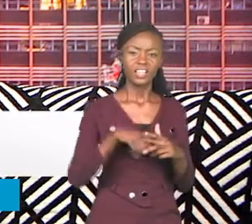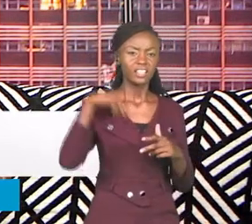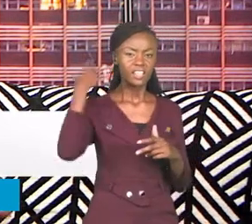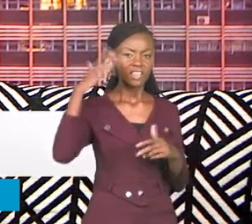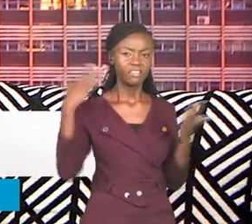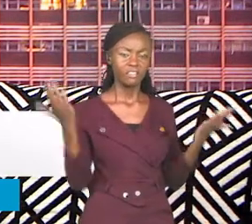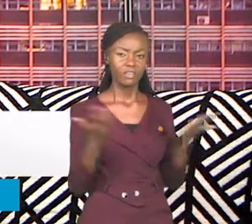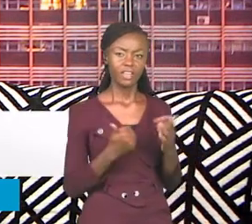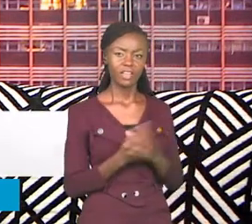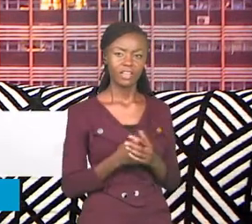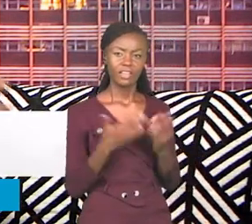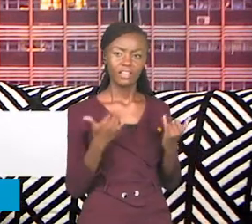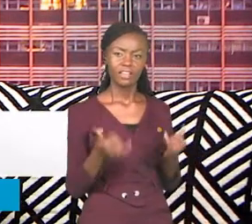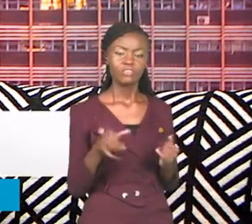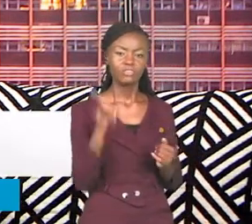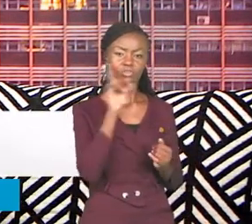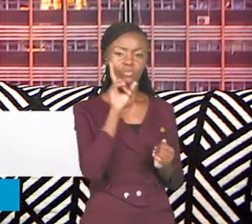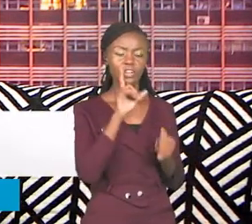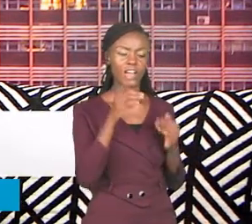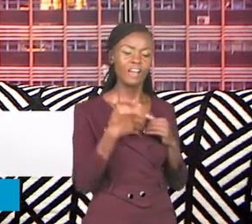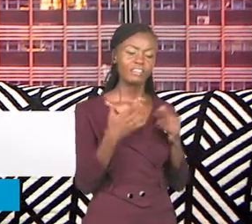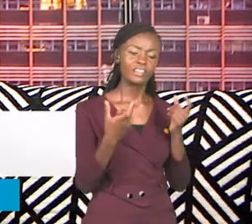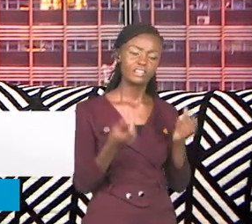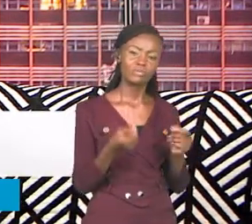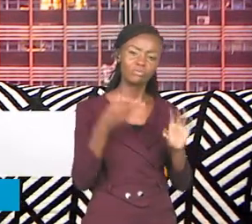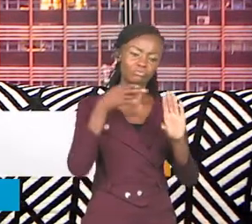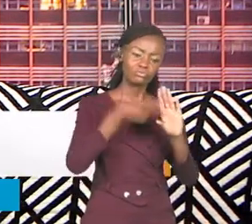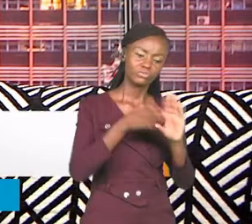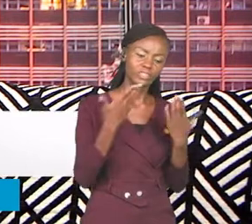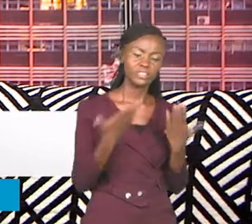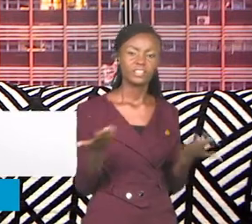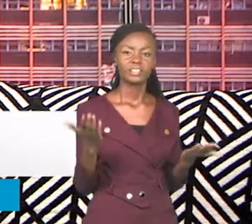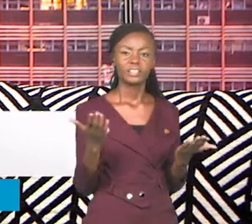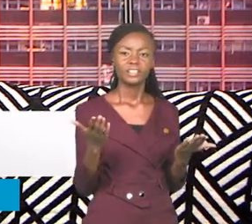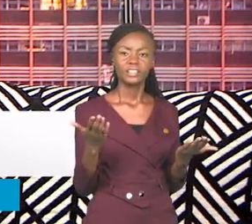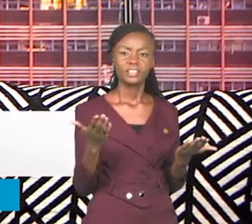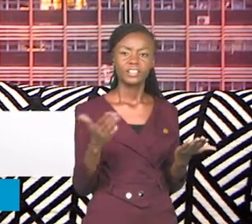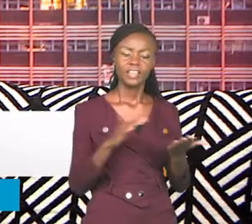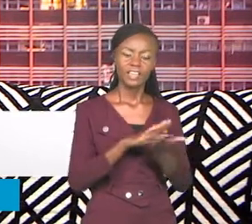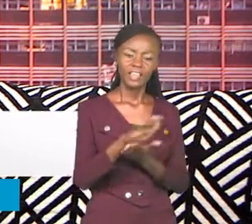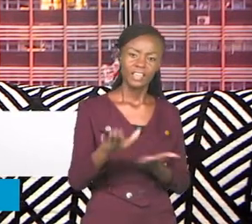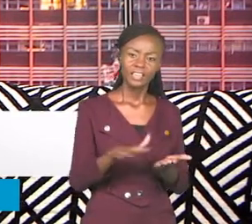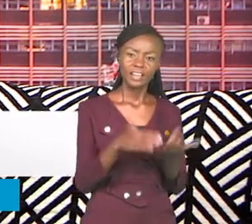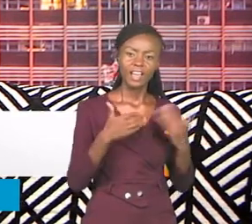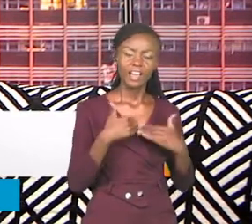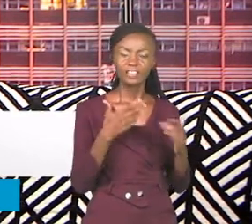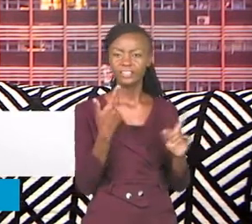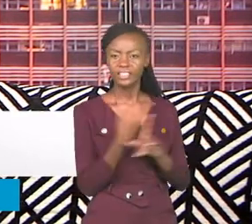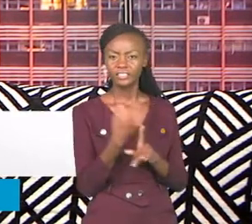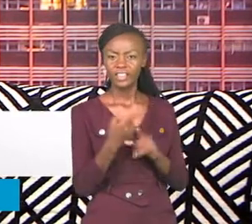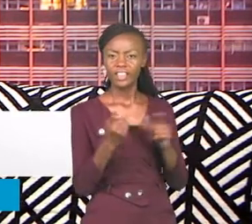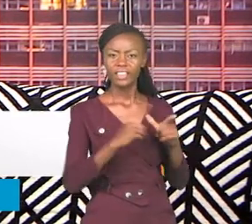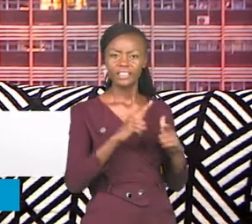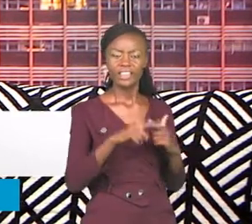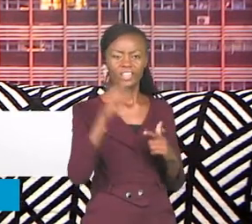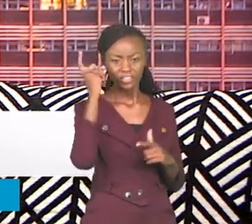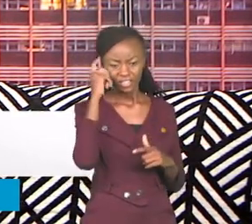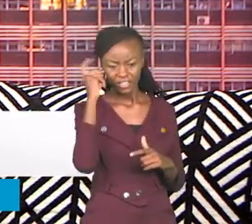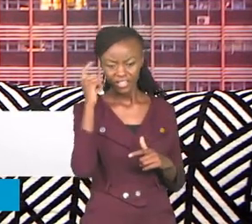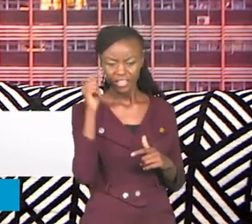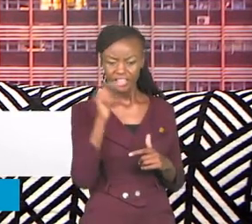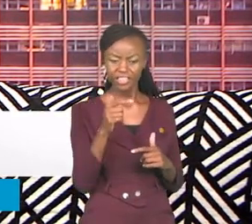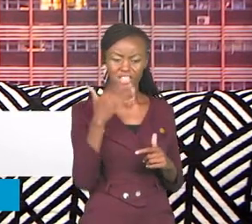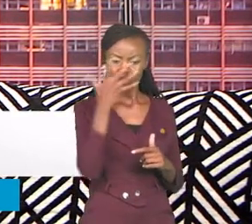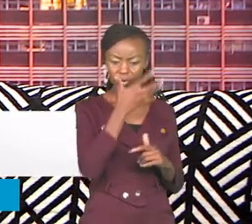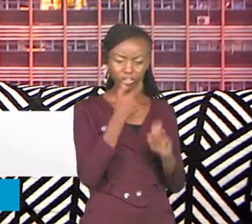today, this thing was not there. Tomorrow, there's like a small petrol station somewhere. Yeah, a fellow is selling some fuels there. Mm-hmm. And you wonder, where did this all